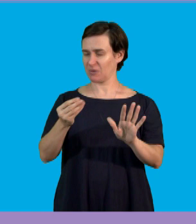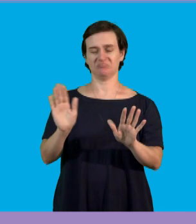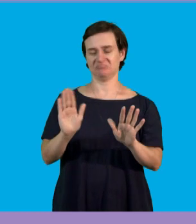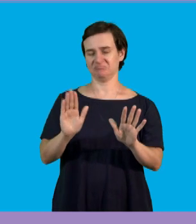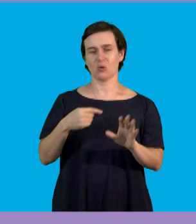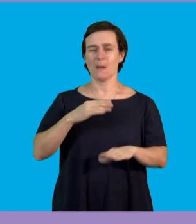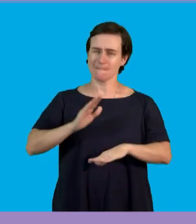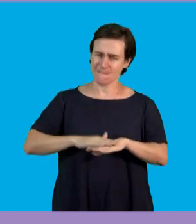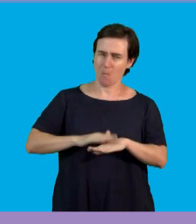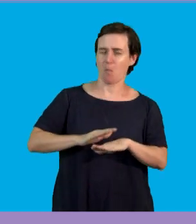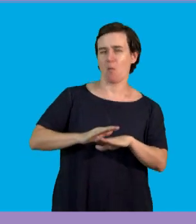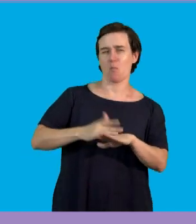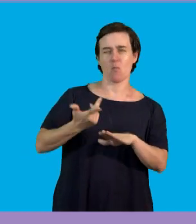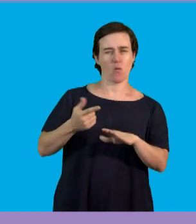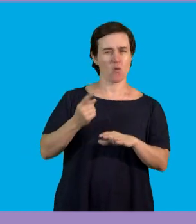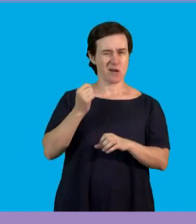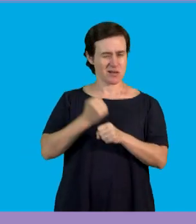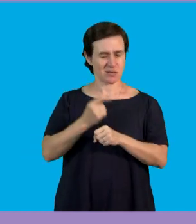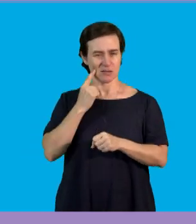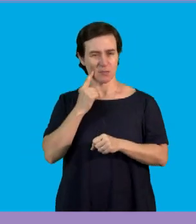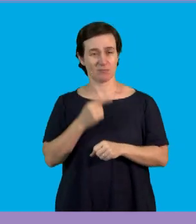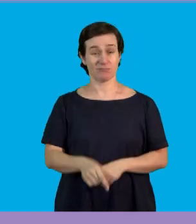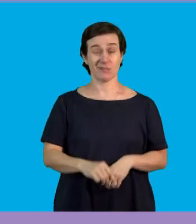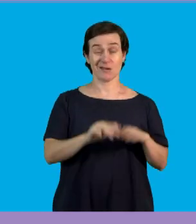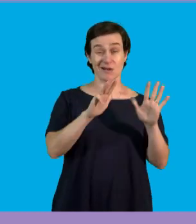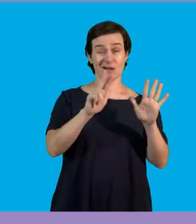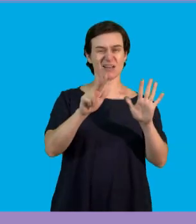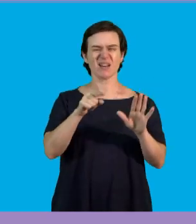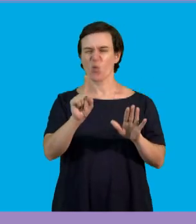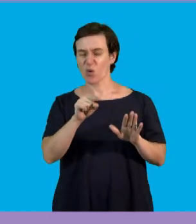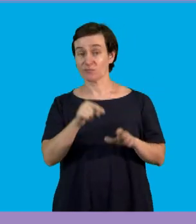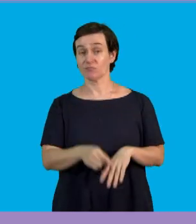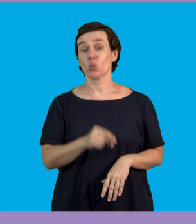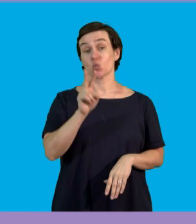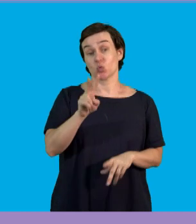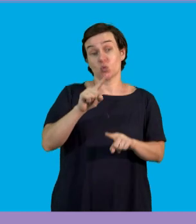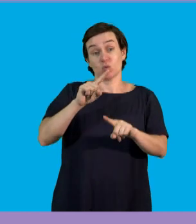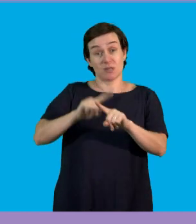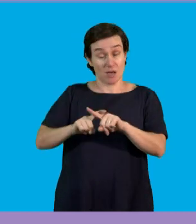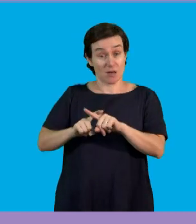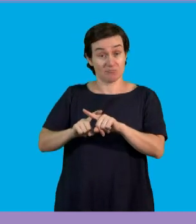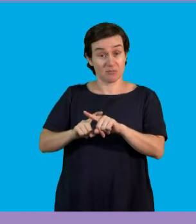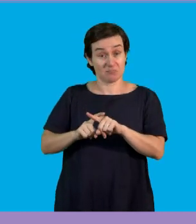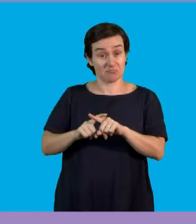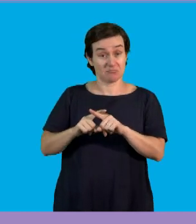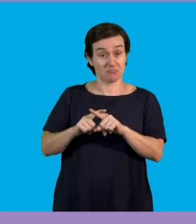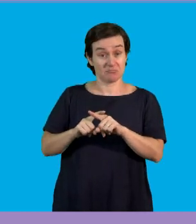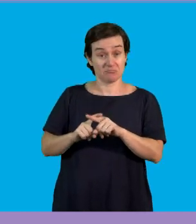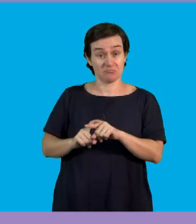to break it down even further. So 98 is actually 2 multiplied